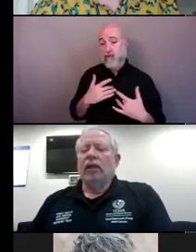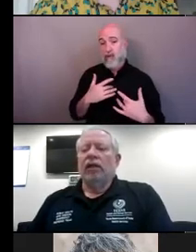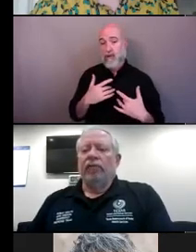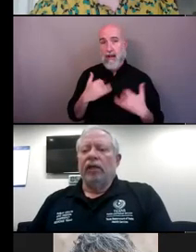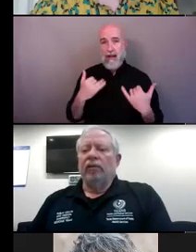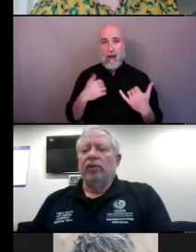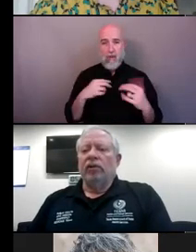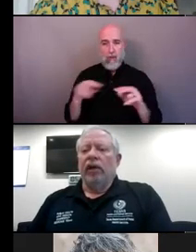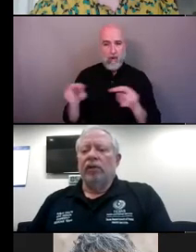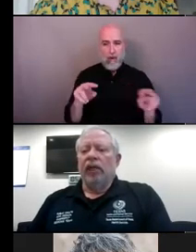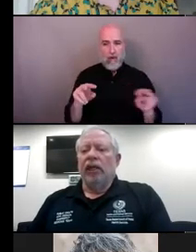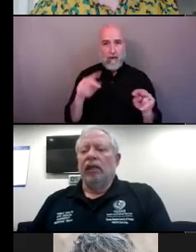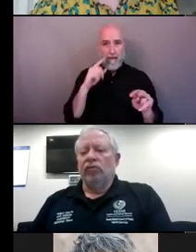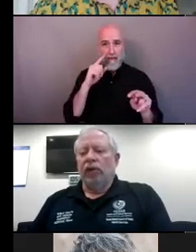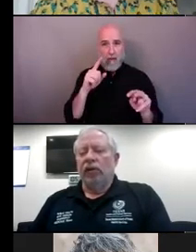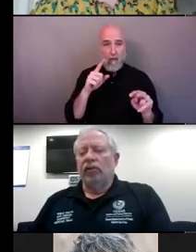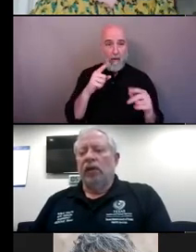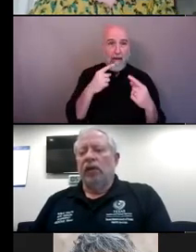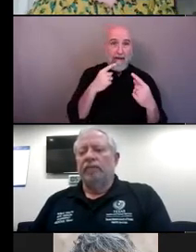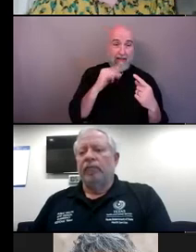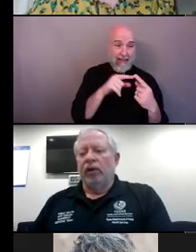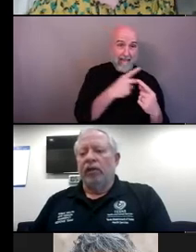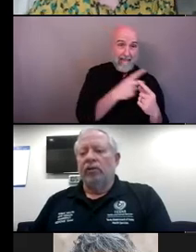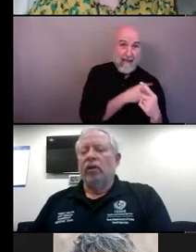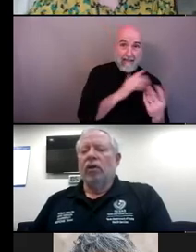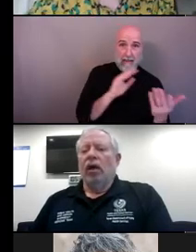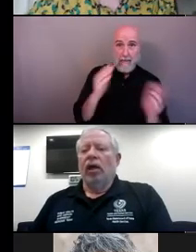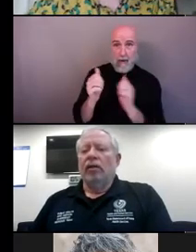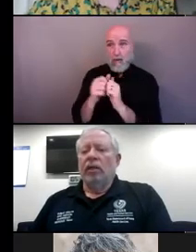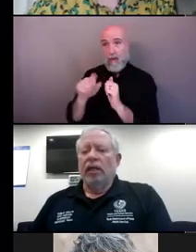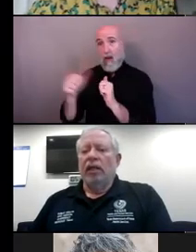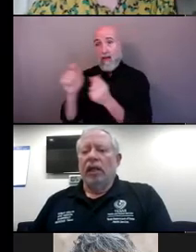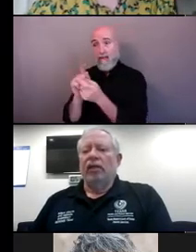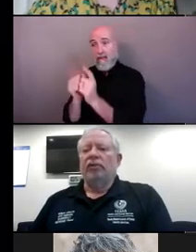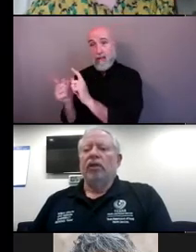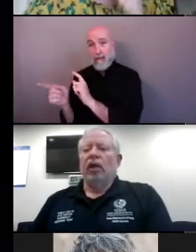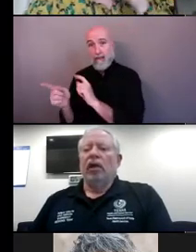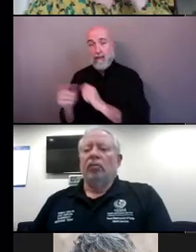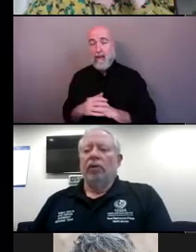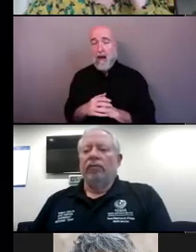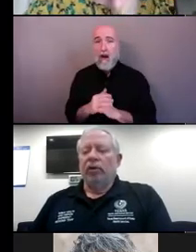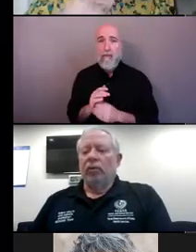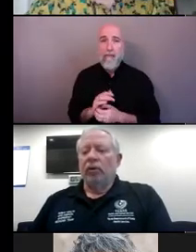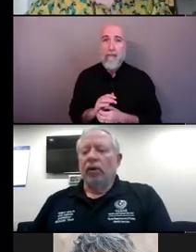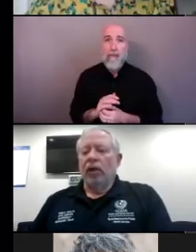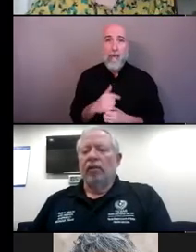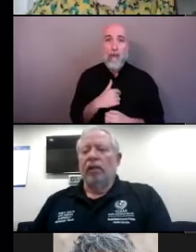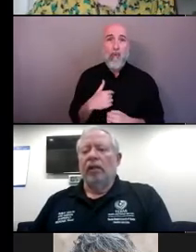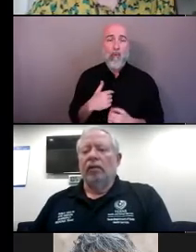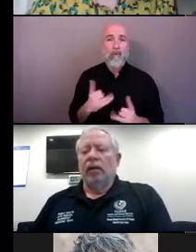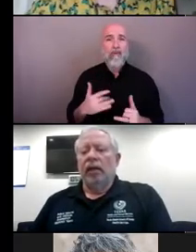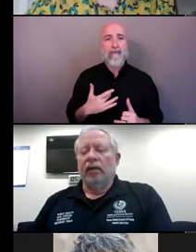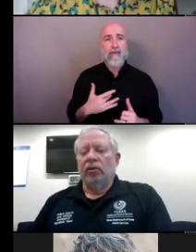for the effectiveness of the vaccine against various variants, nonetheless, we feel we're